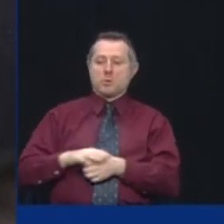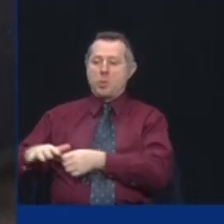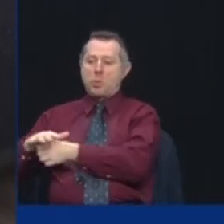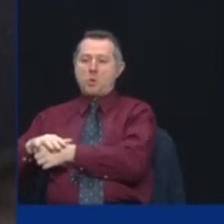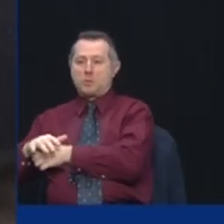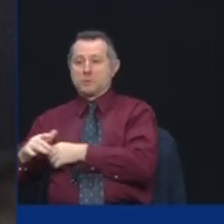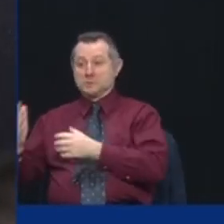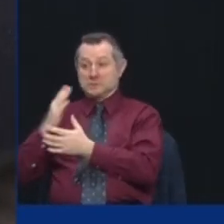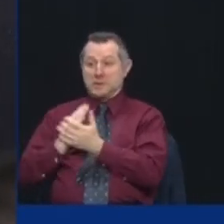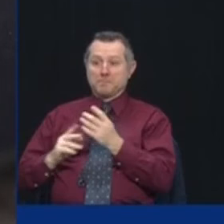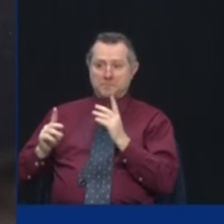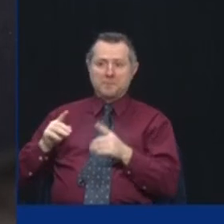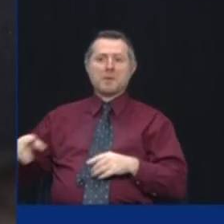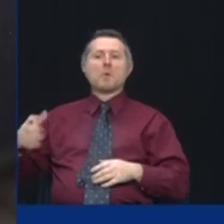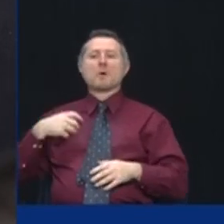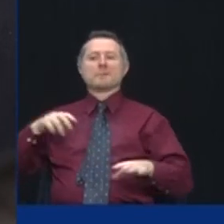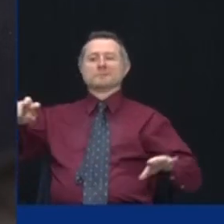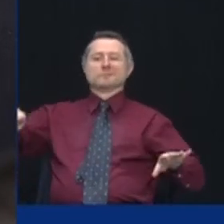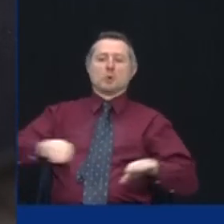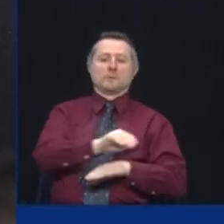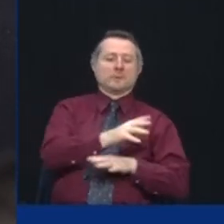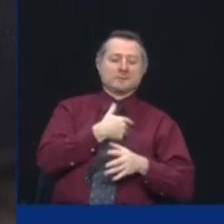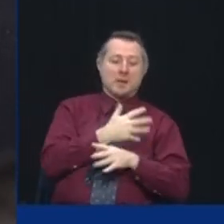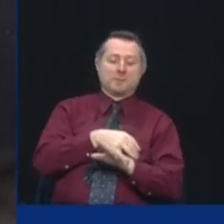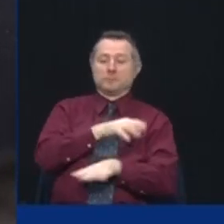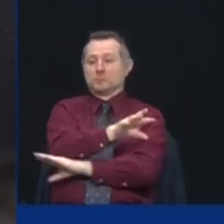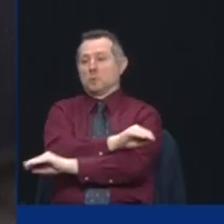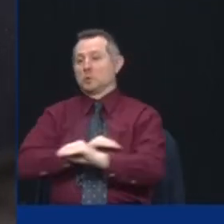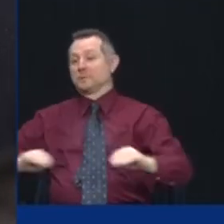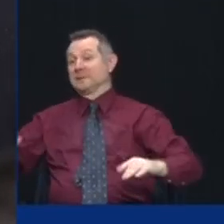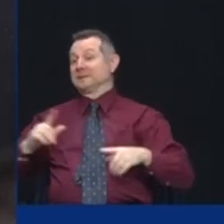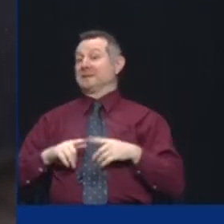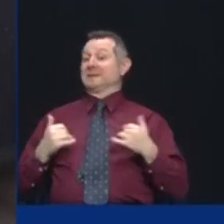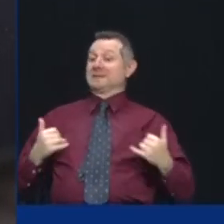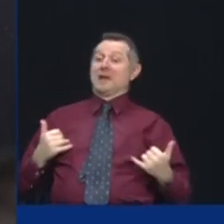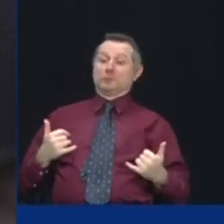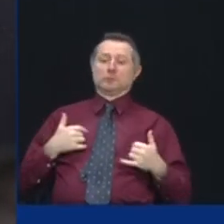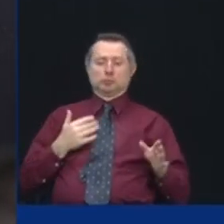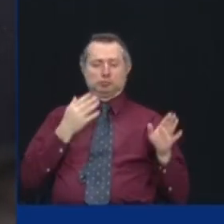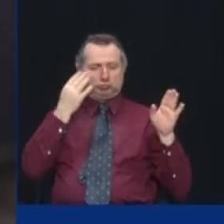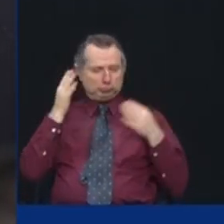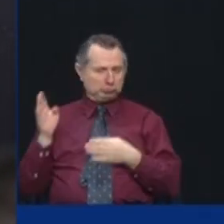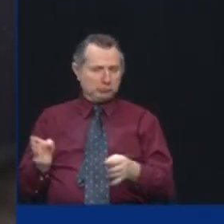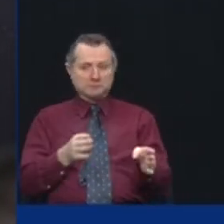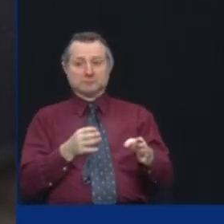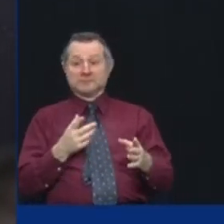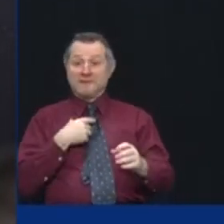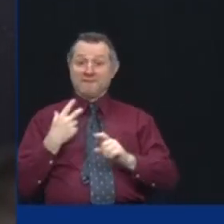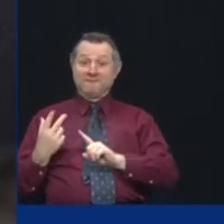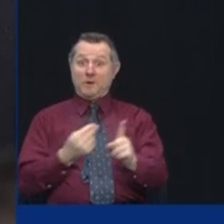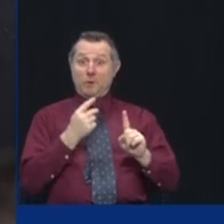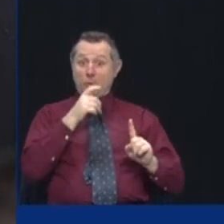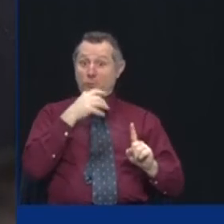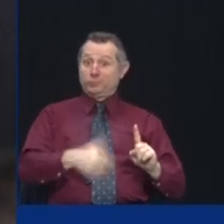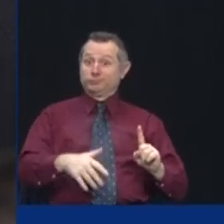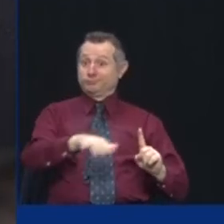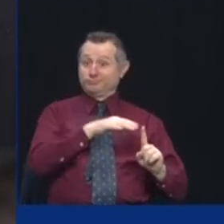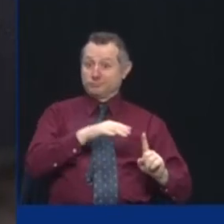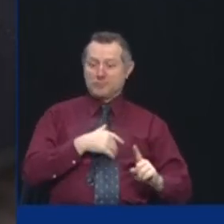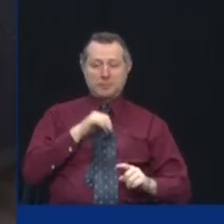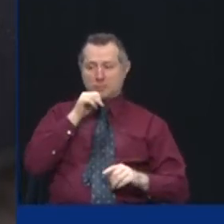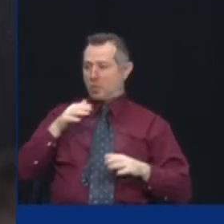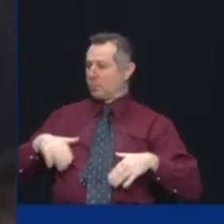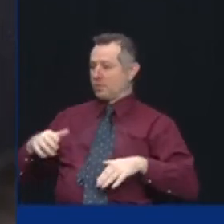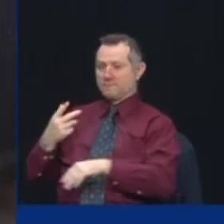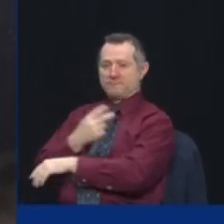individuals. Now, if we go to a vaccinated section and an unvaccinated section, we're going to have to move people around again. But as we sell